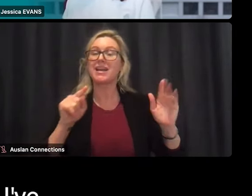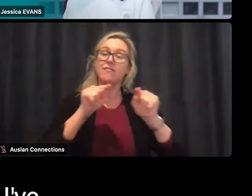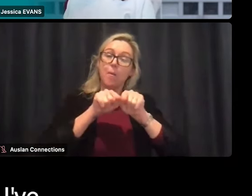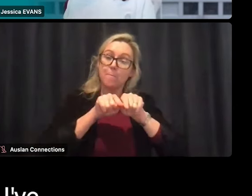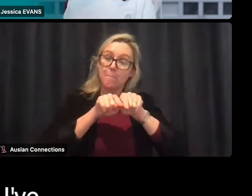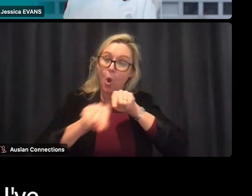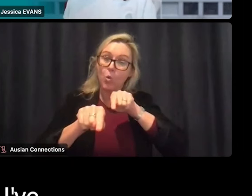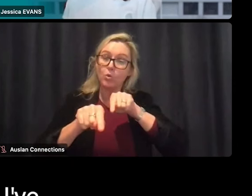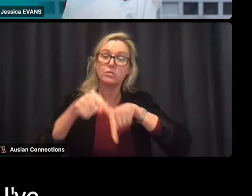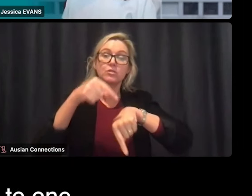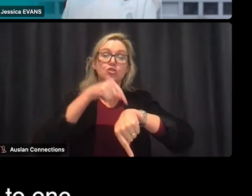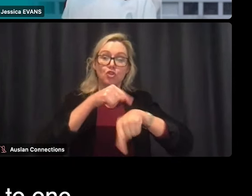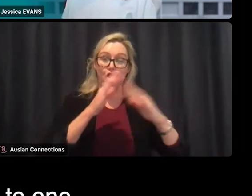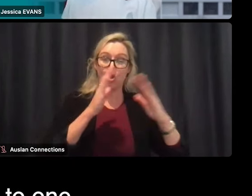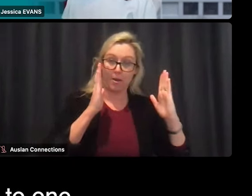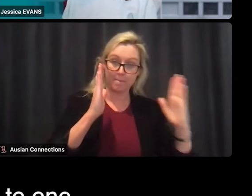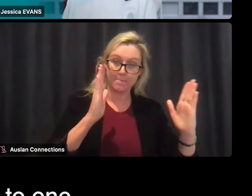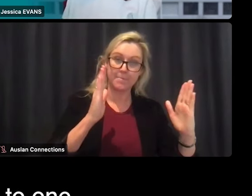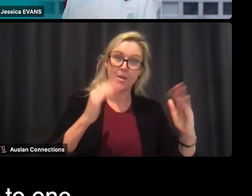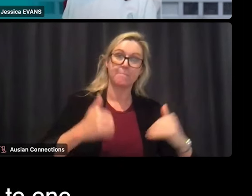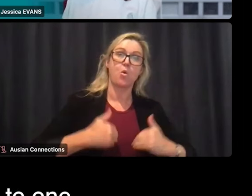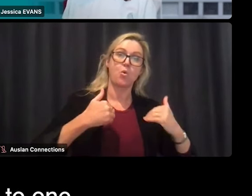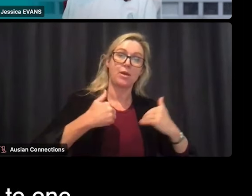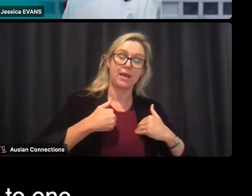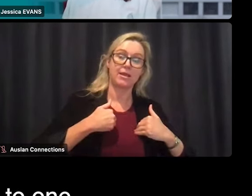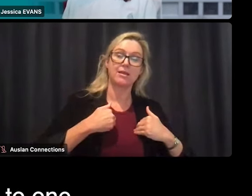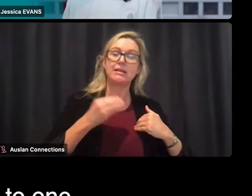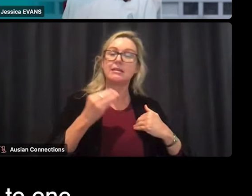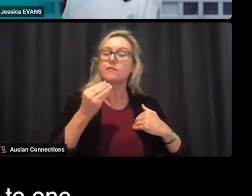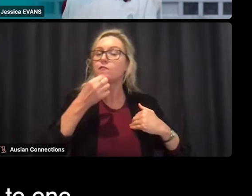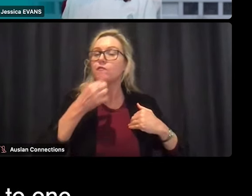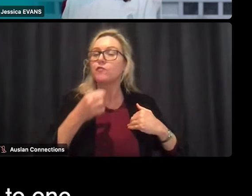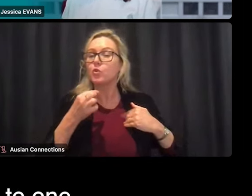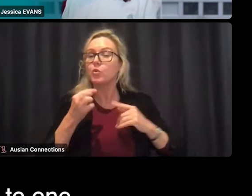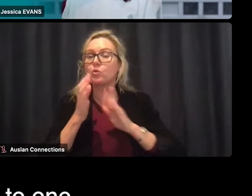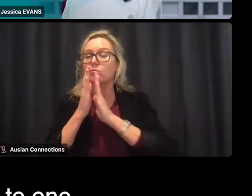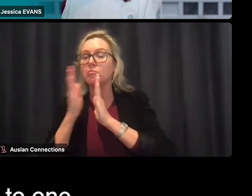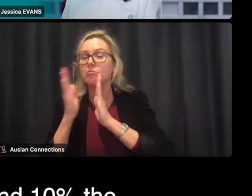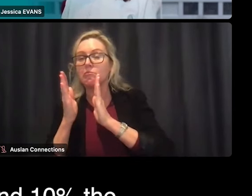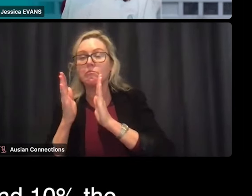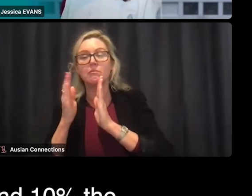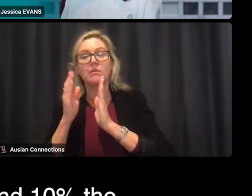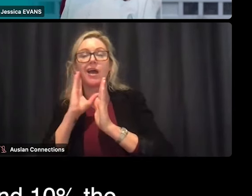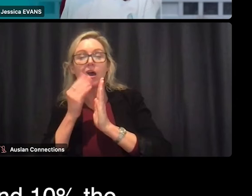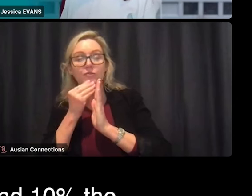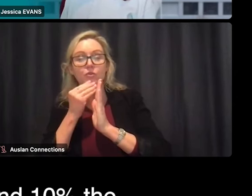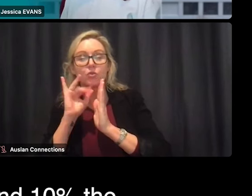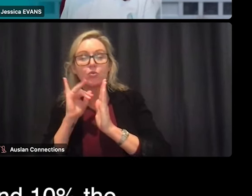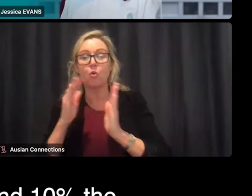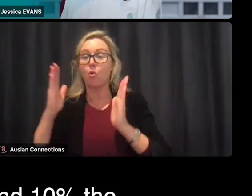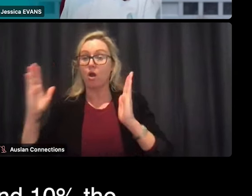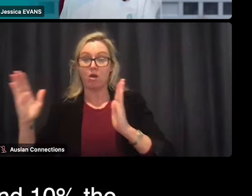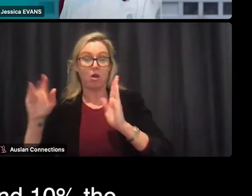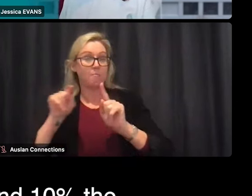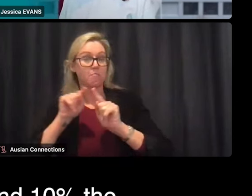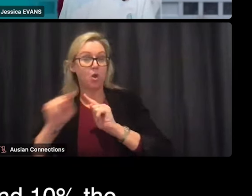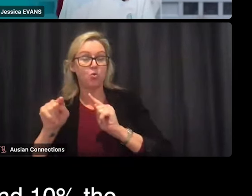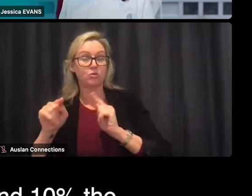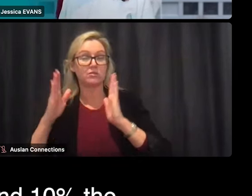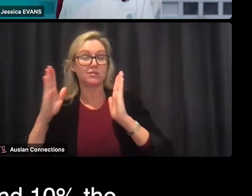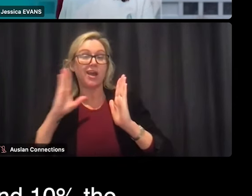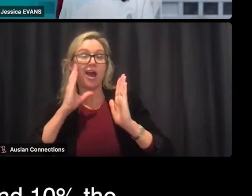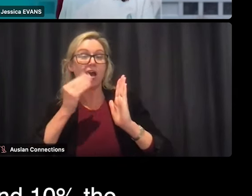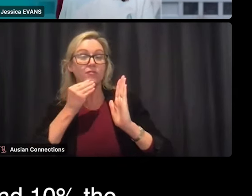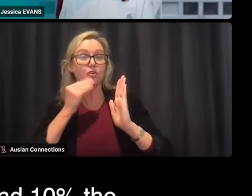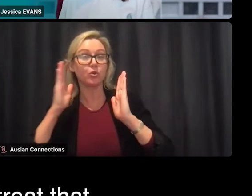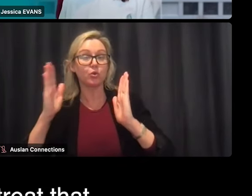both shifts, they're not allocated. But if there's only 10% relate to one shift and 90% of their time is on a